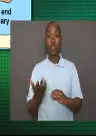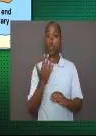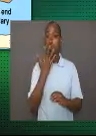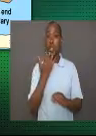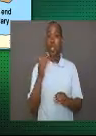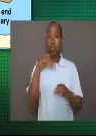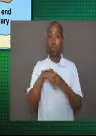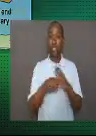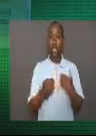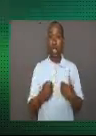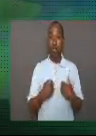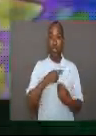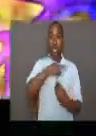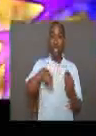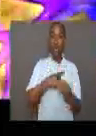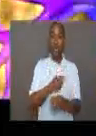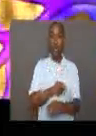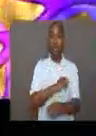and surrounding tissue.